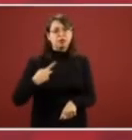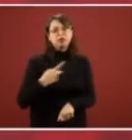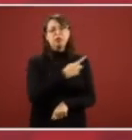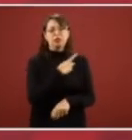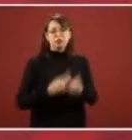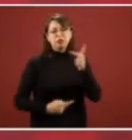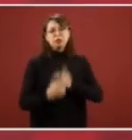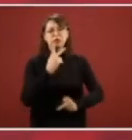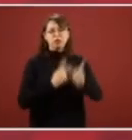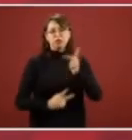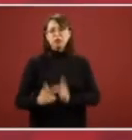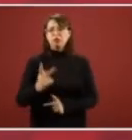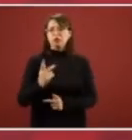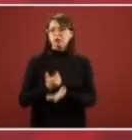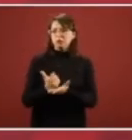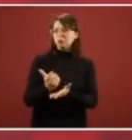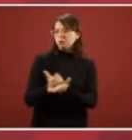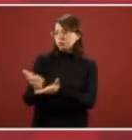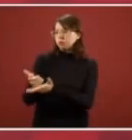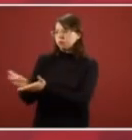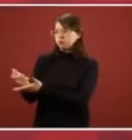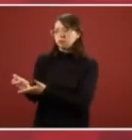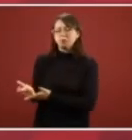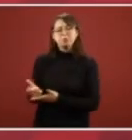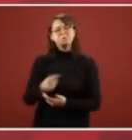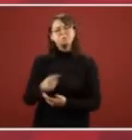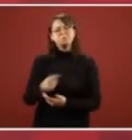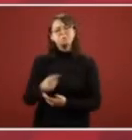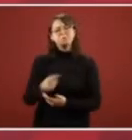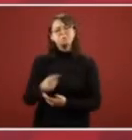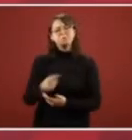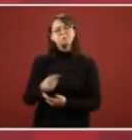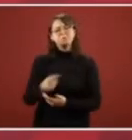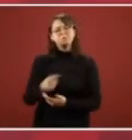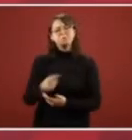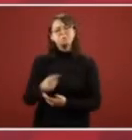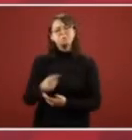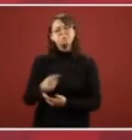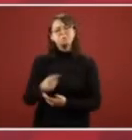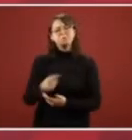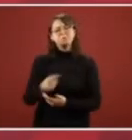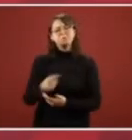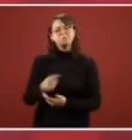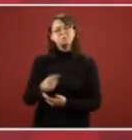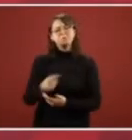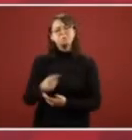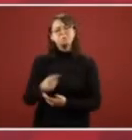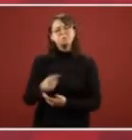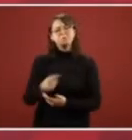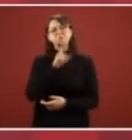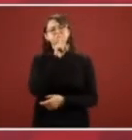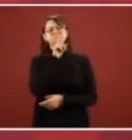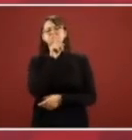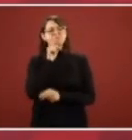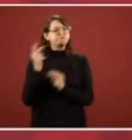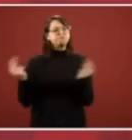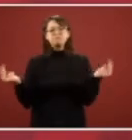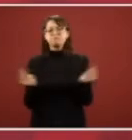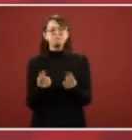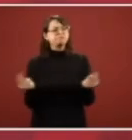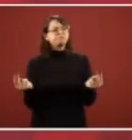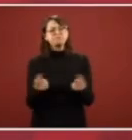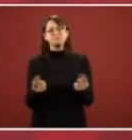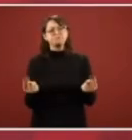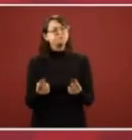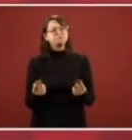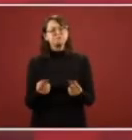Para financiar el presupuesto. In order to finance the budget. Público.